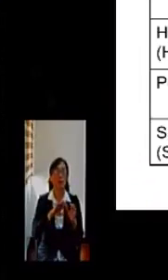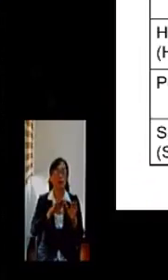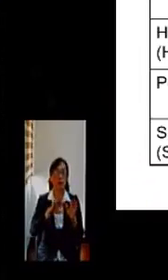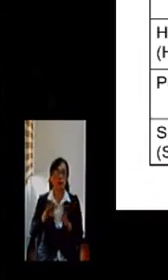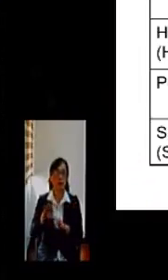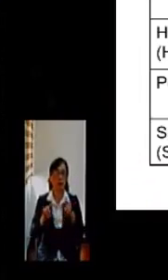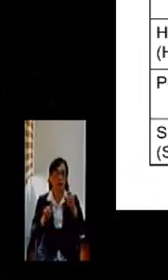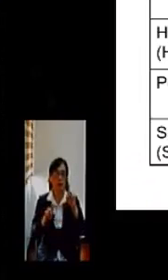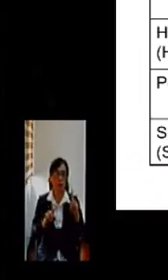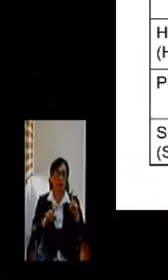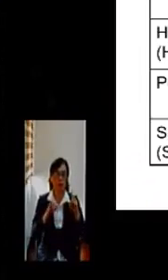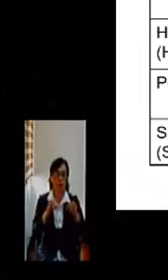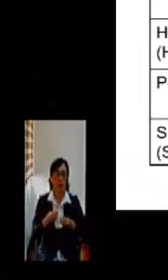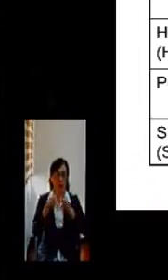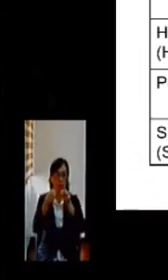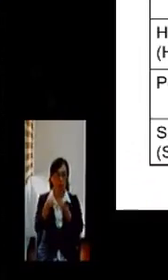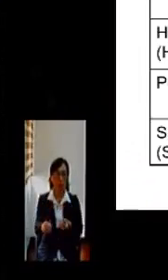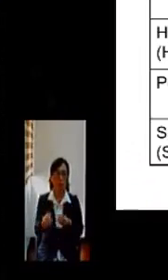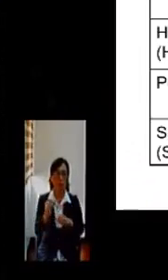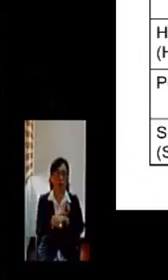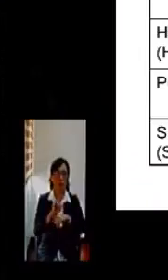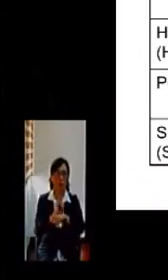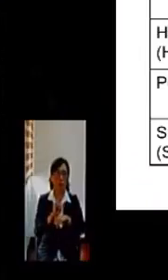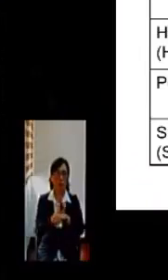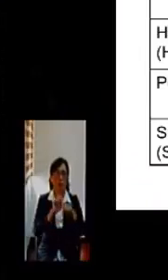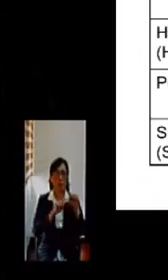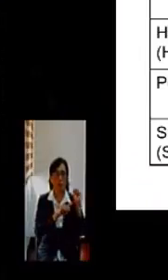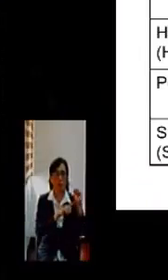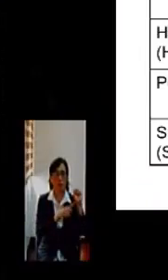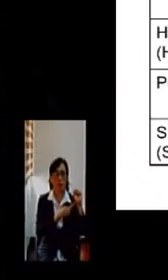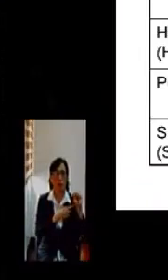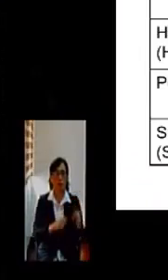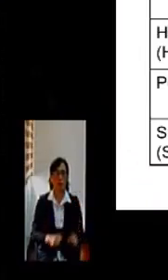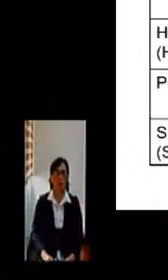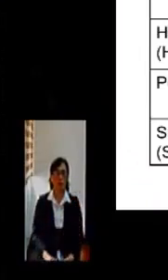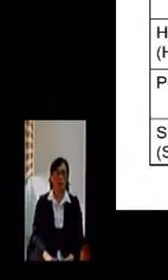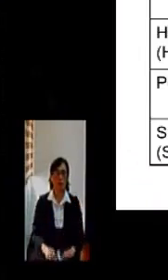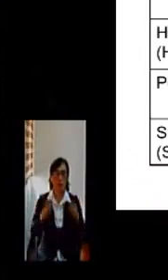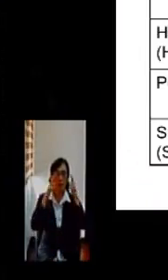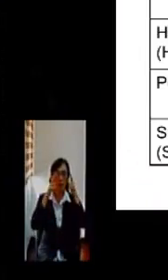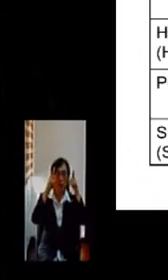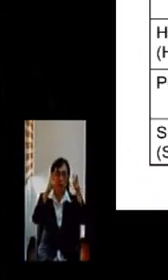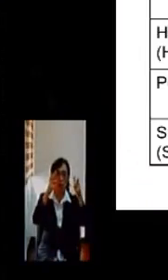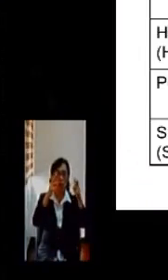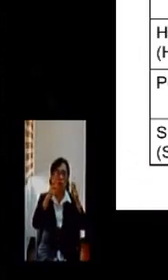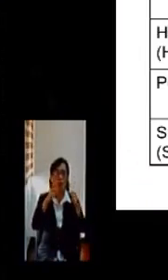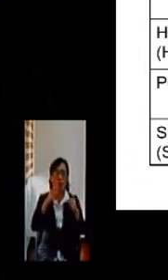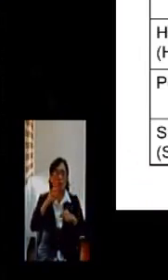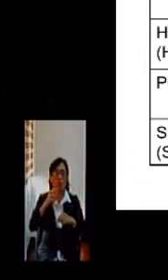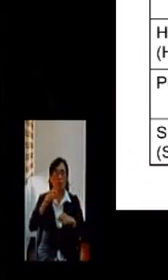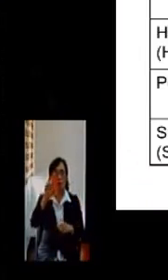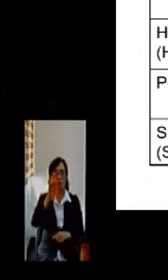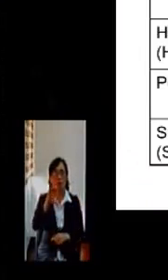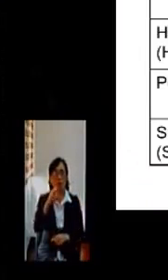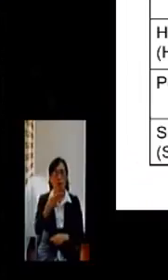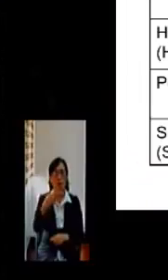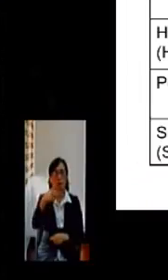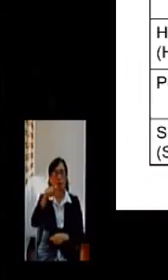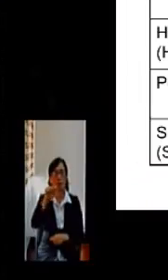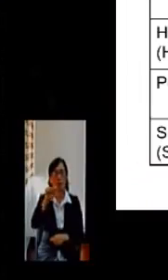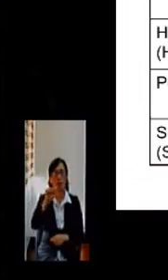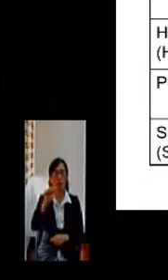ones contributed by industrial sources. And if you look at this pie chart, you would